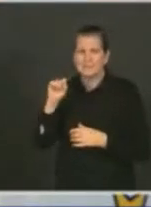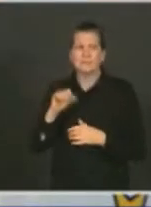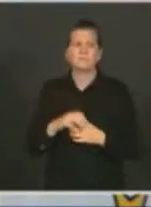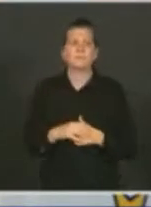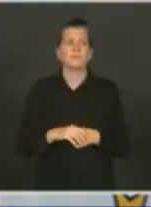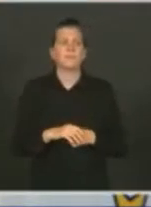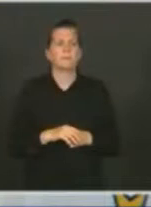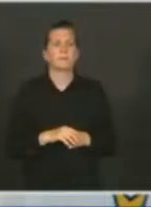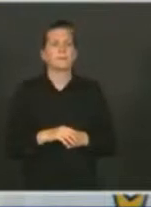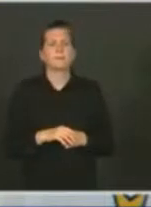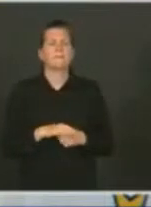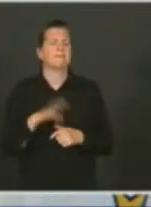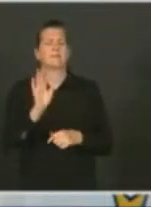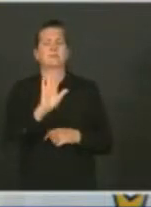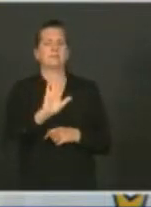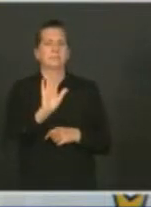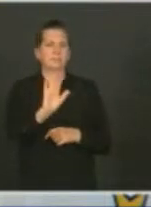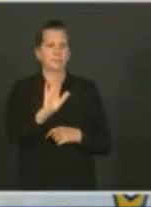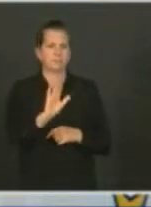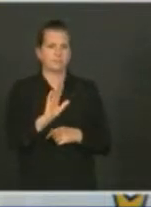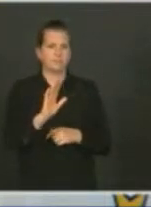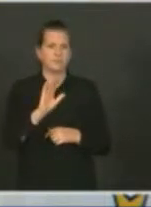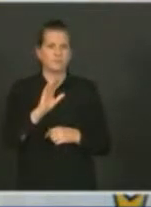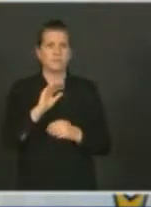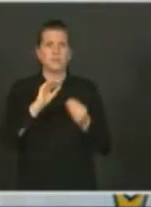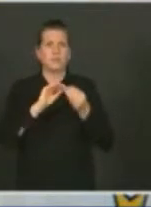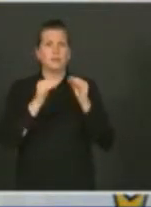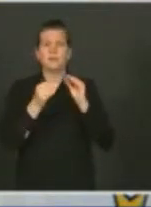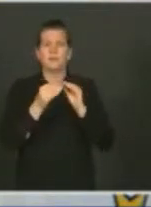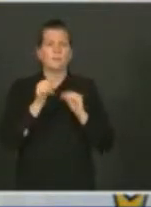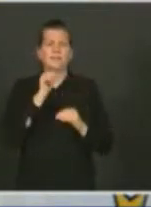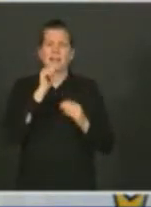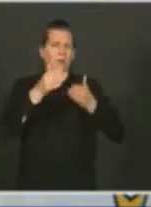think no, the sheer numbers are not too overwhelming.